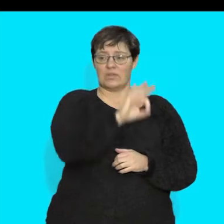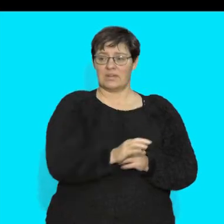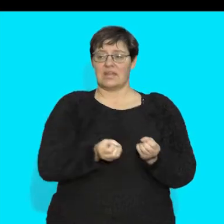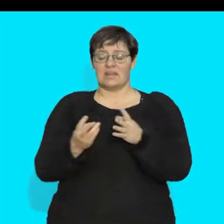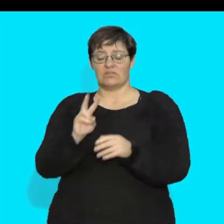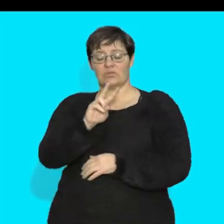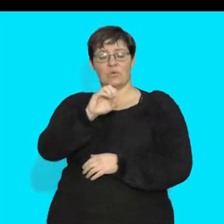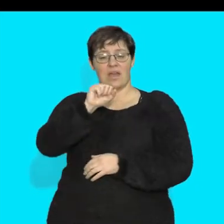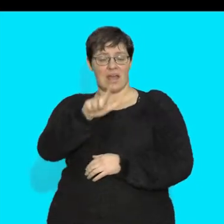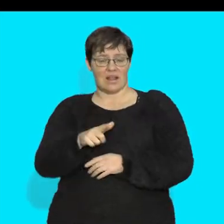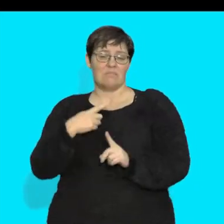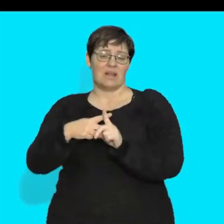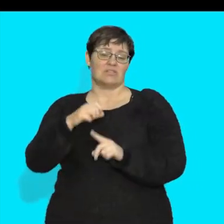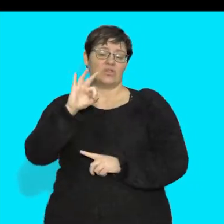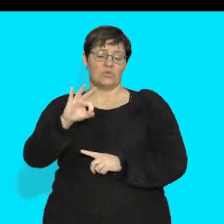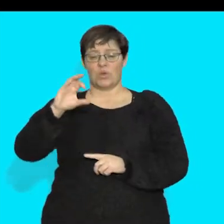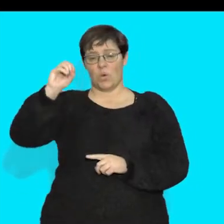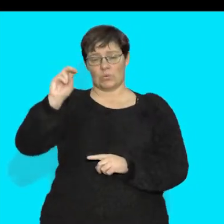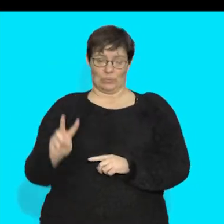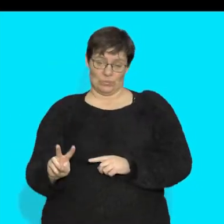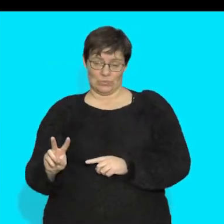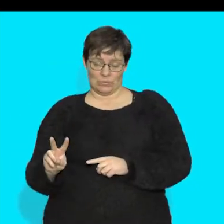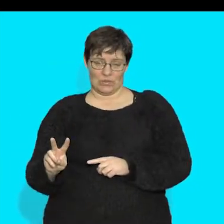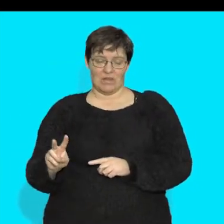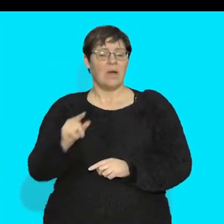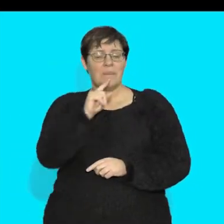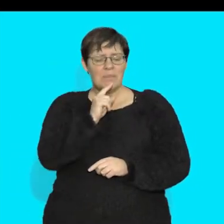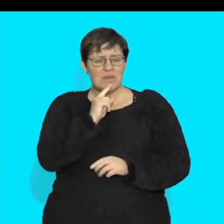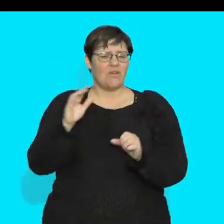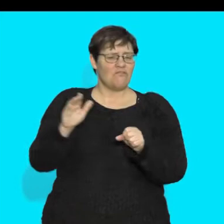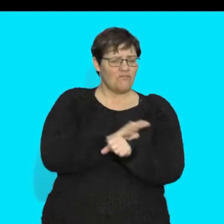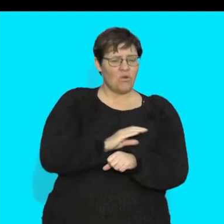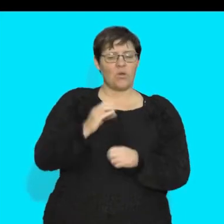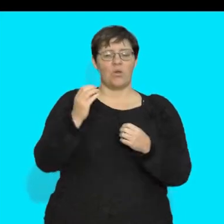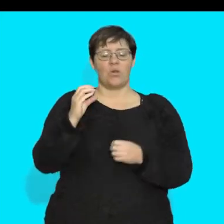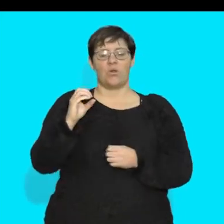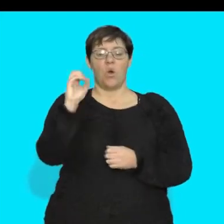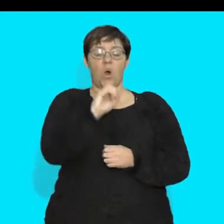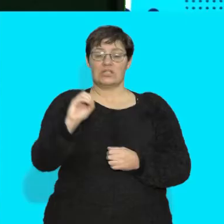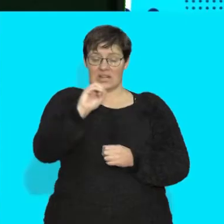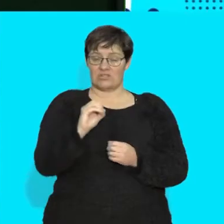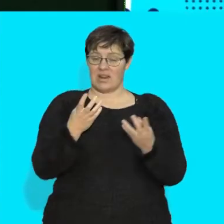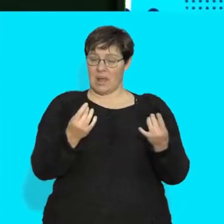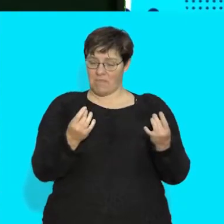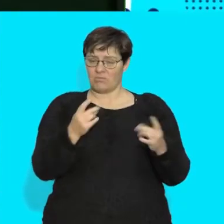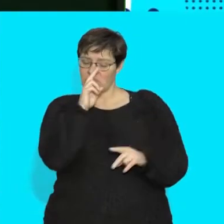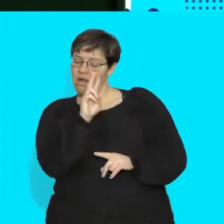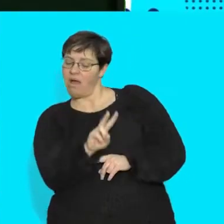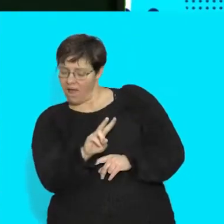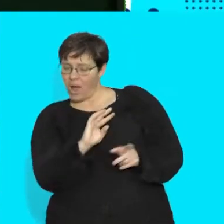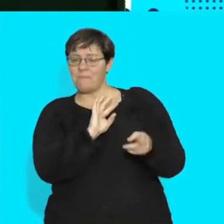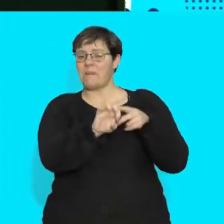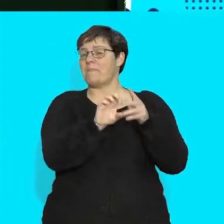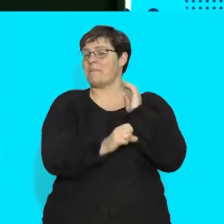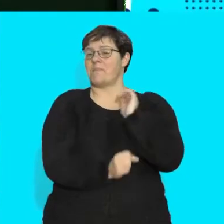Al2O3 giving us 2Al plus 3O2. Full reaction. We could use oxidation numbers to see what's actually